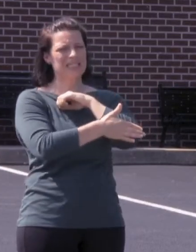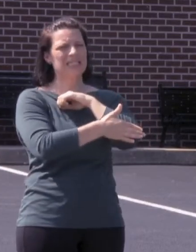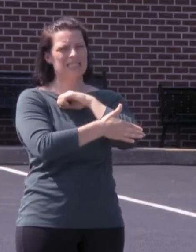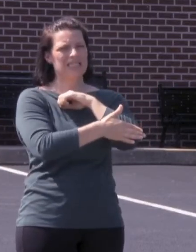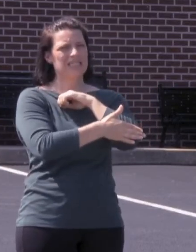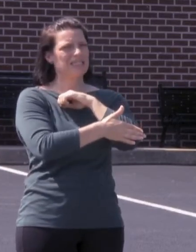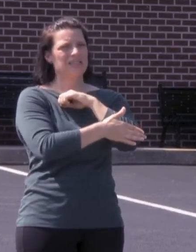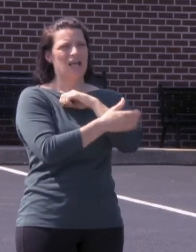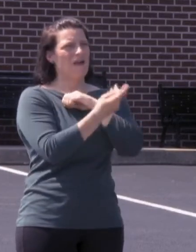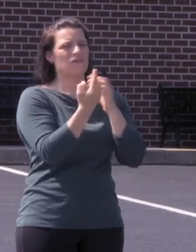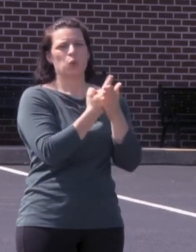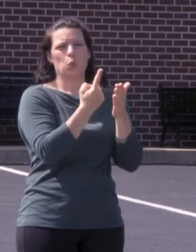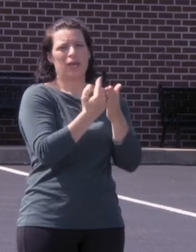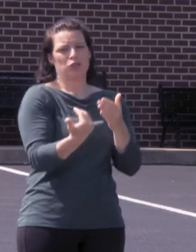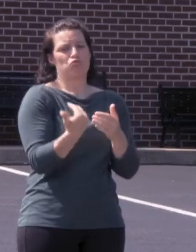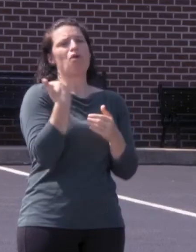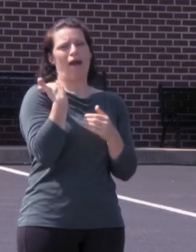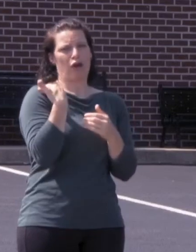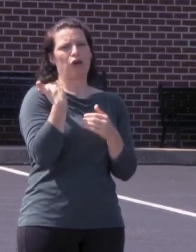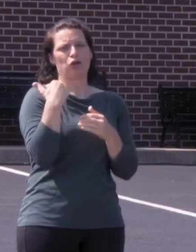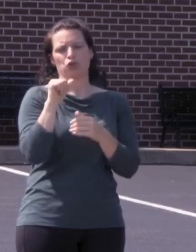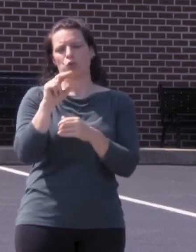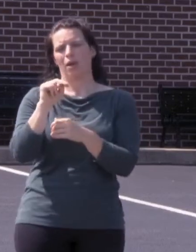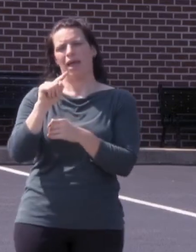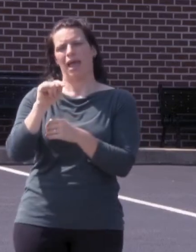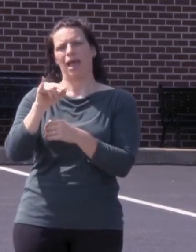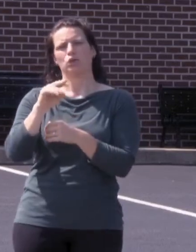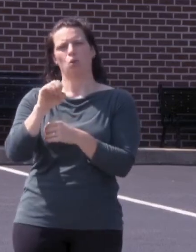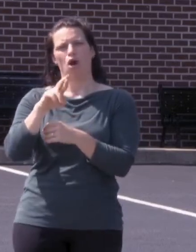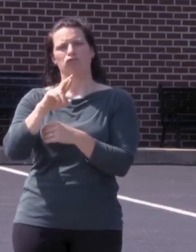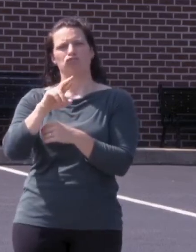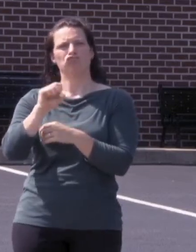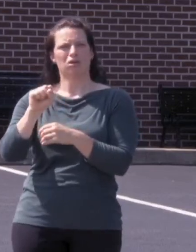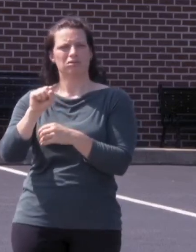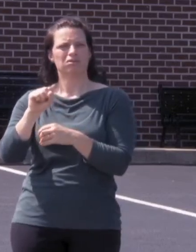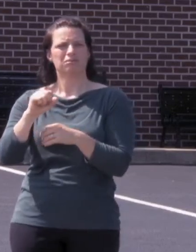mere weeks before his death.